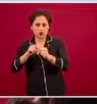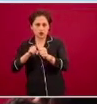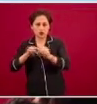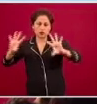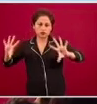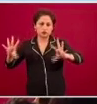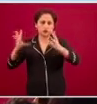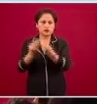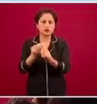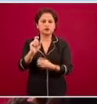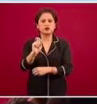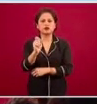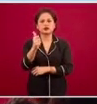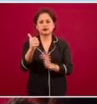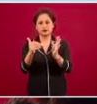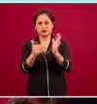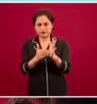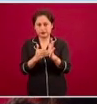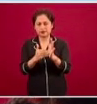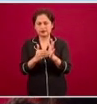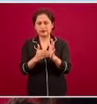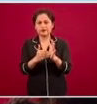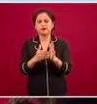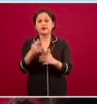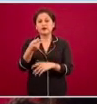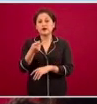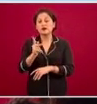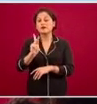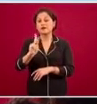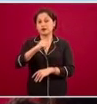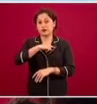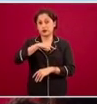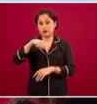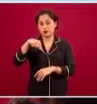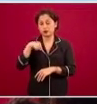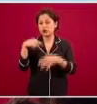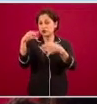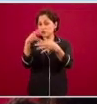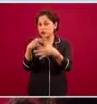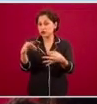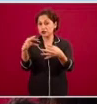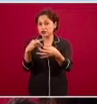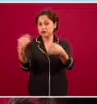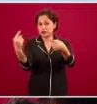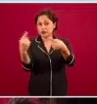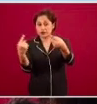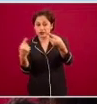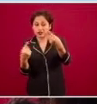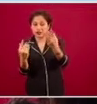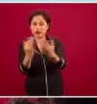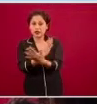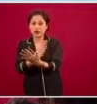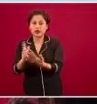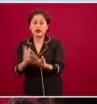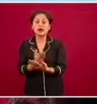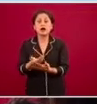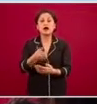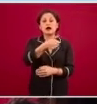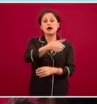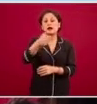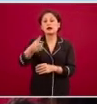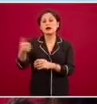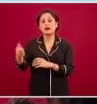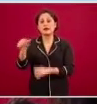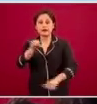might think, how is it possible that we only have over 300 units out of 26,000? Well, because